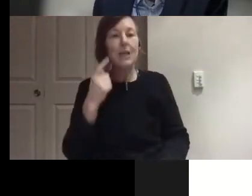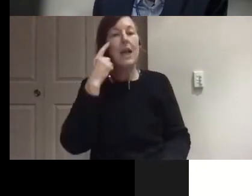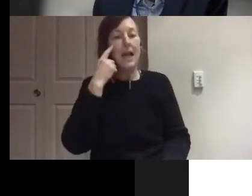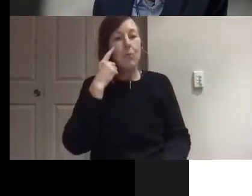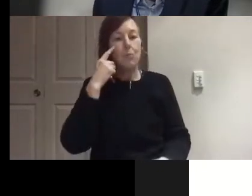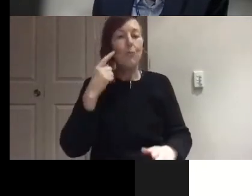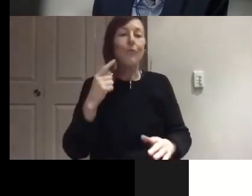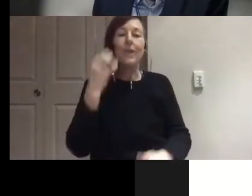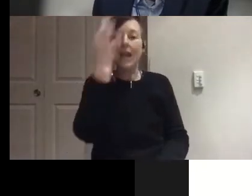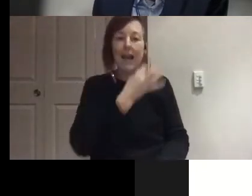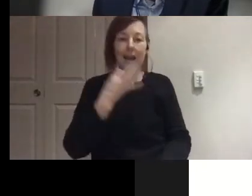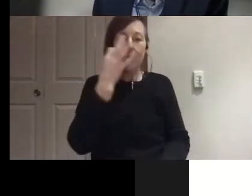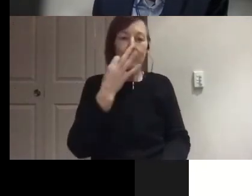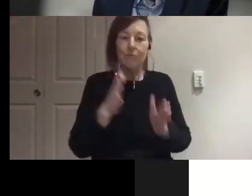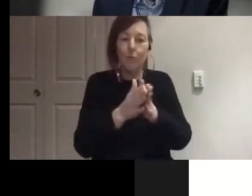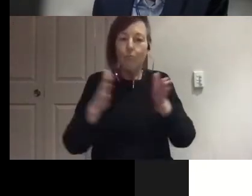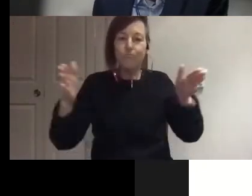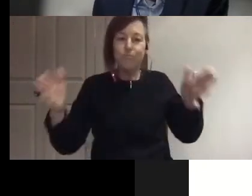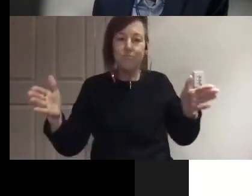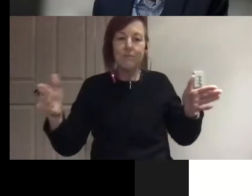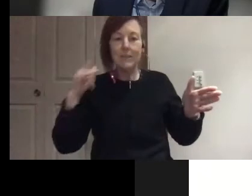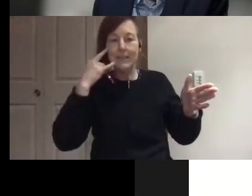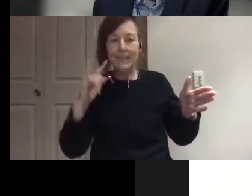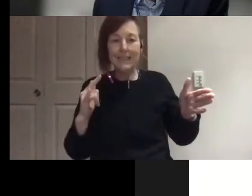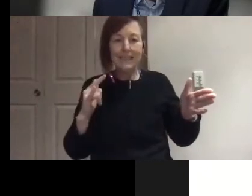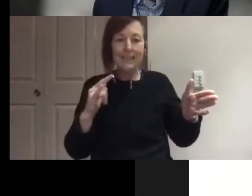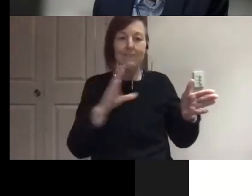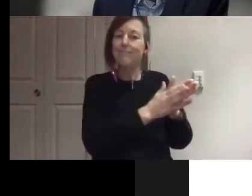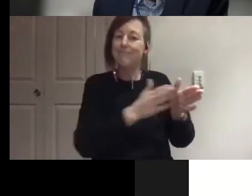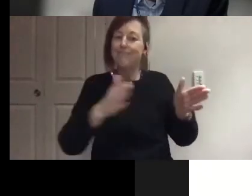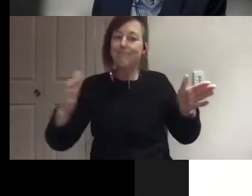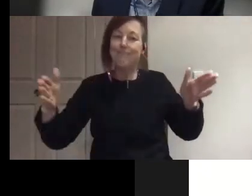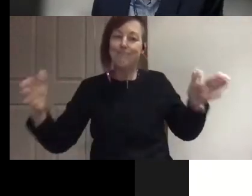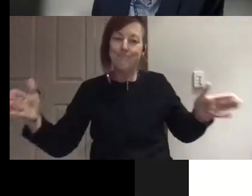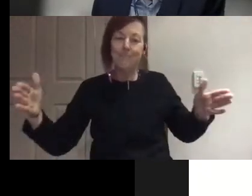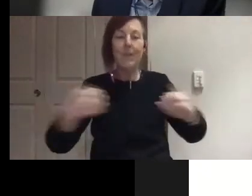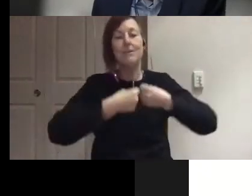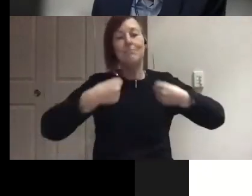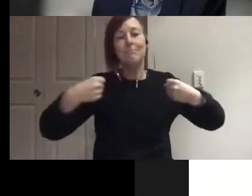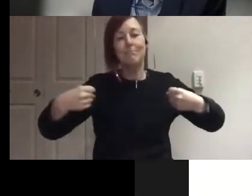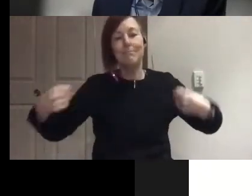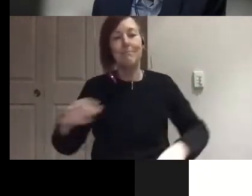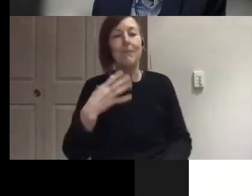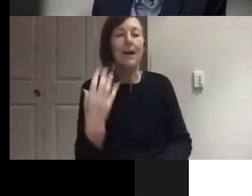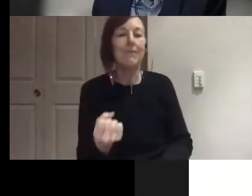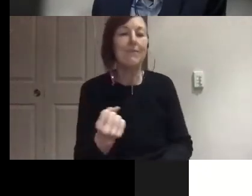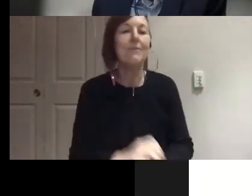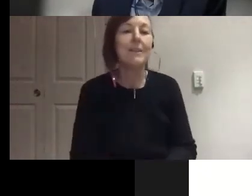through that. But it's not a service that we routinely have people ready